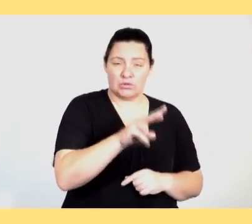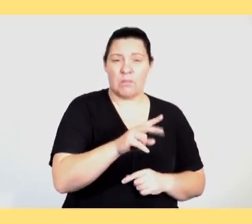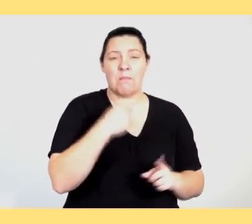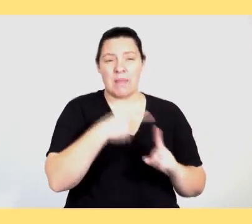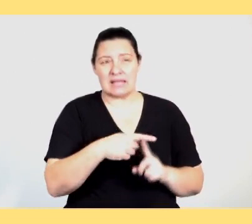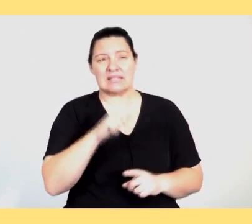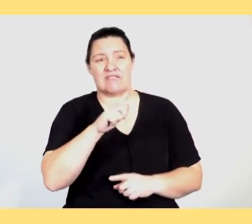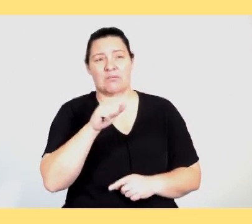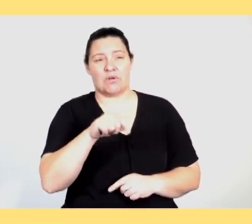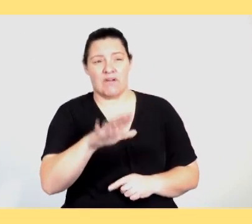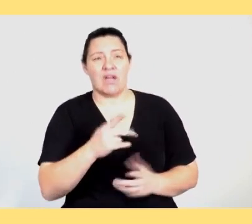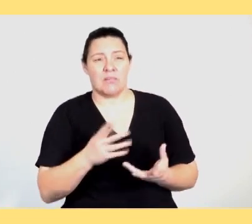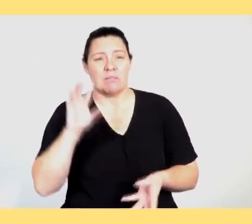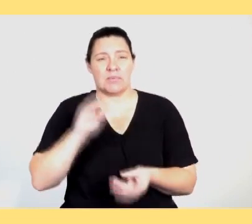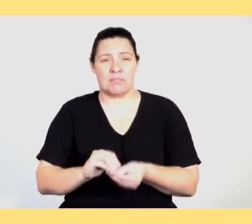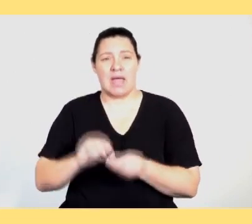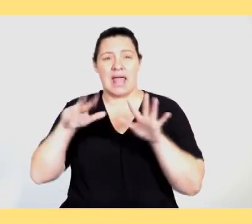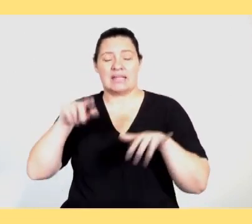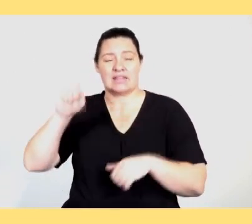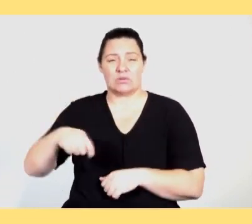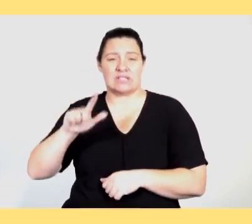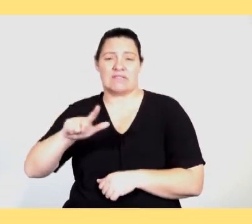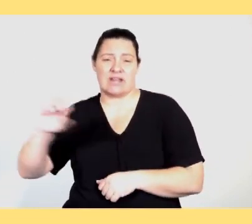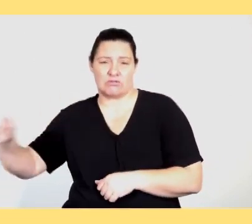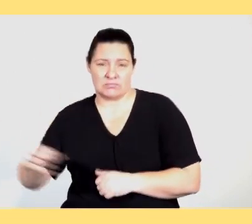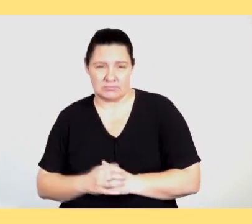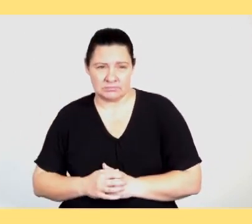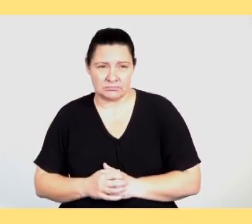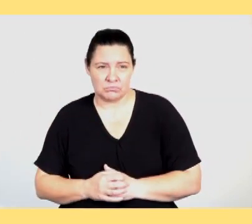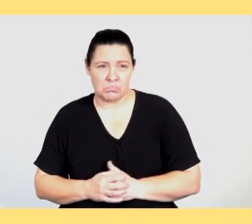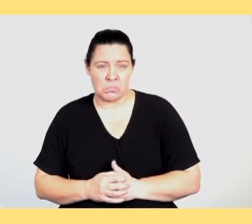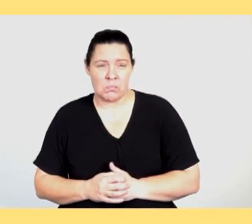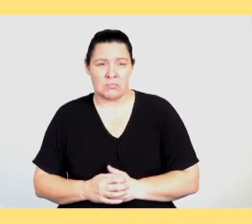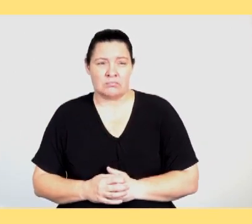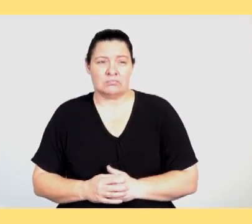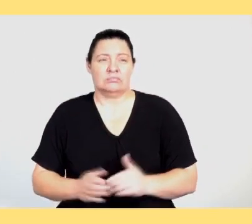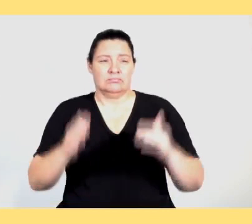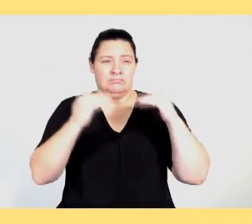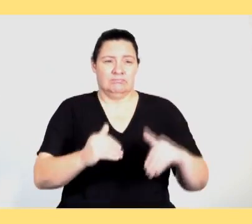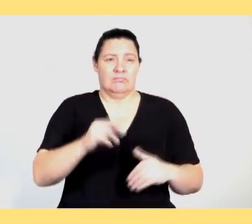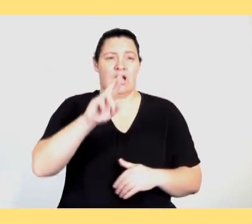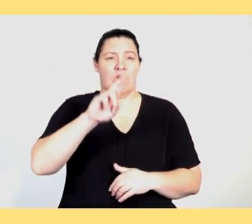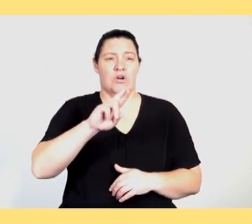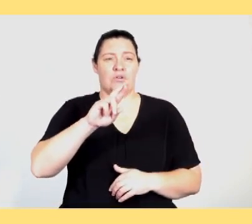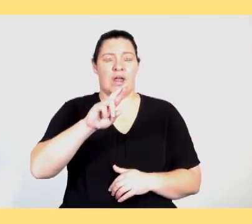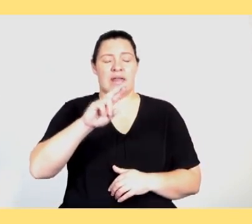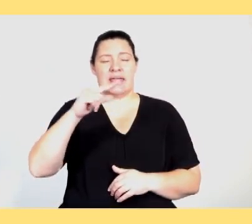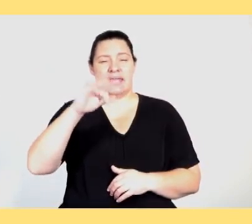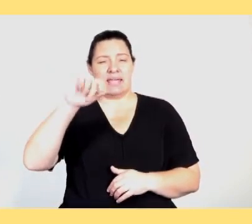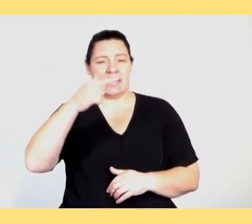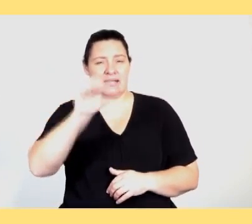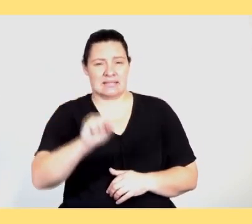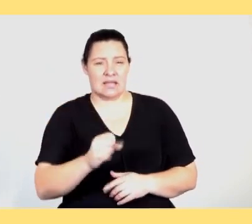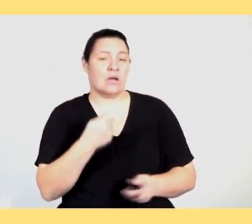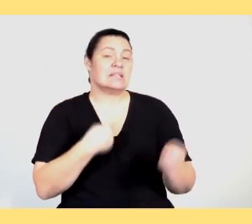18,700. Then we go to the next debtor, who is Ryan Giggs. We sold goods of